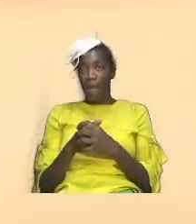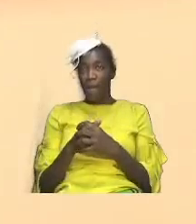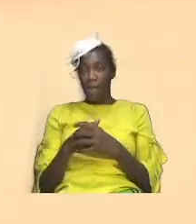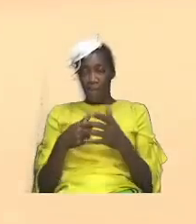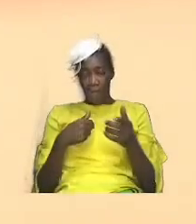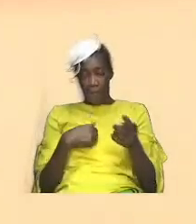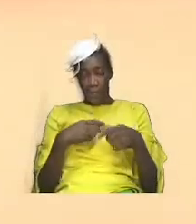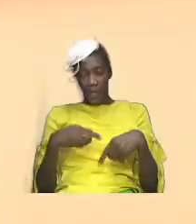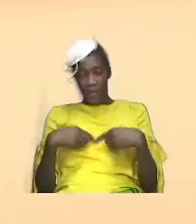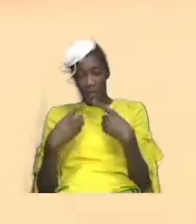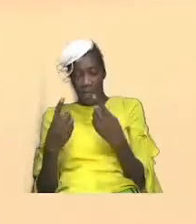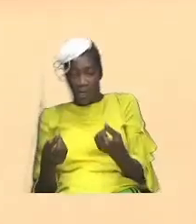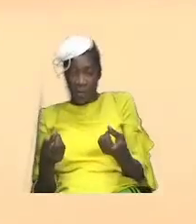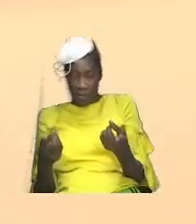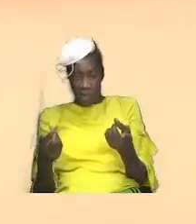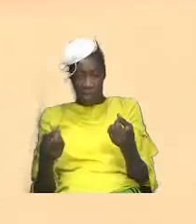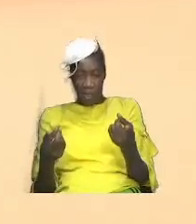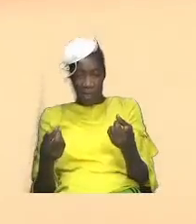you know? But me think,